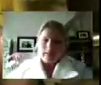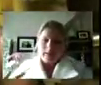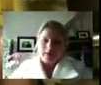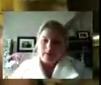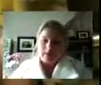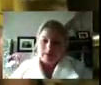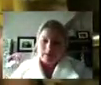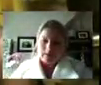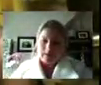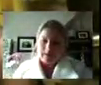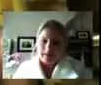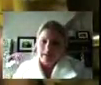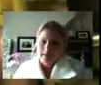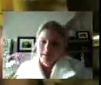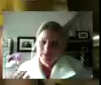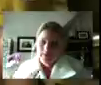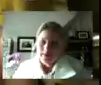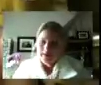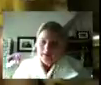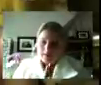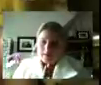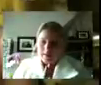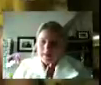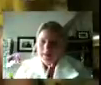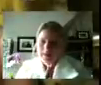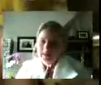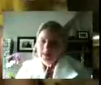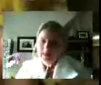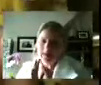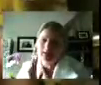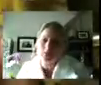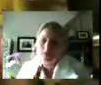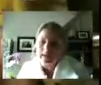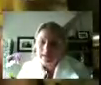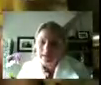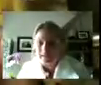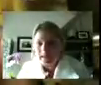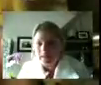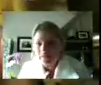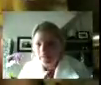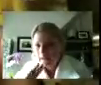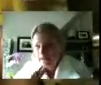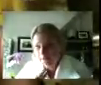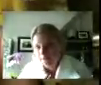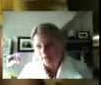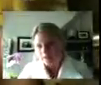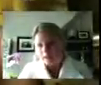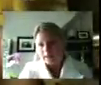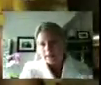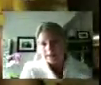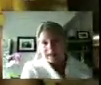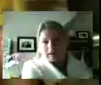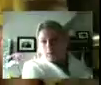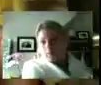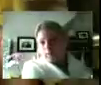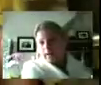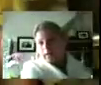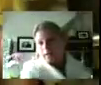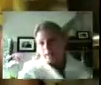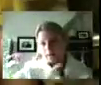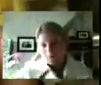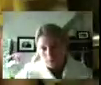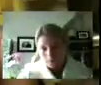is that the stress is good because I can feel it come in, and then I don't let it stay, but I have to feel